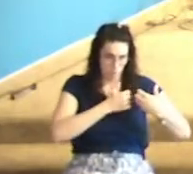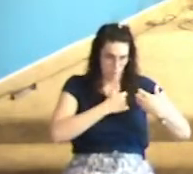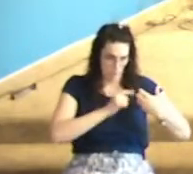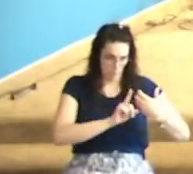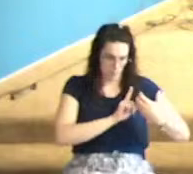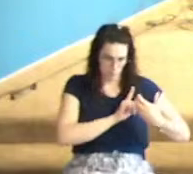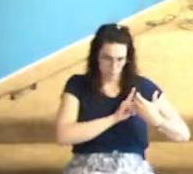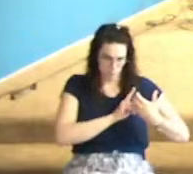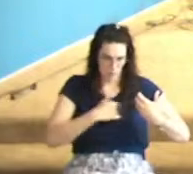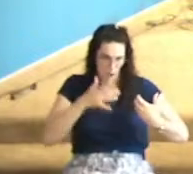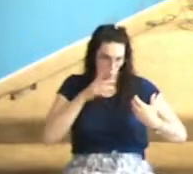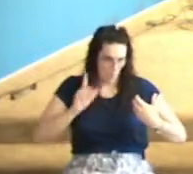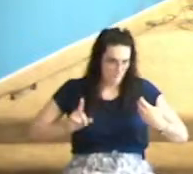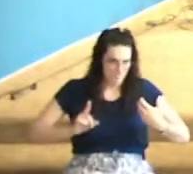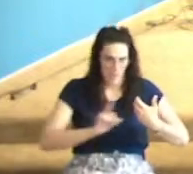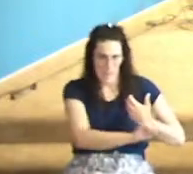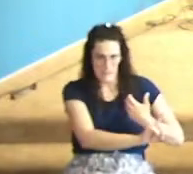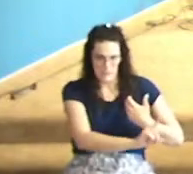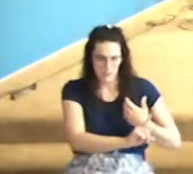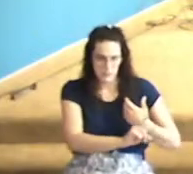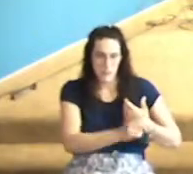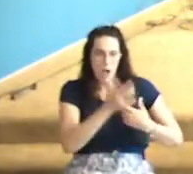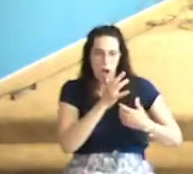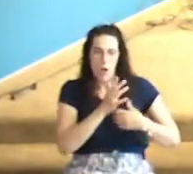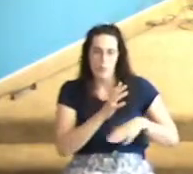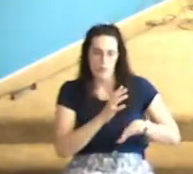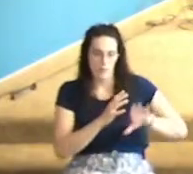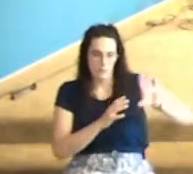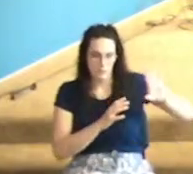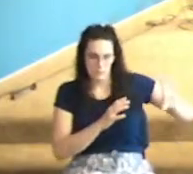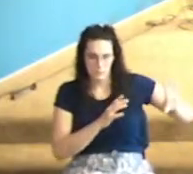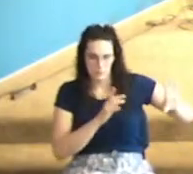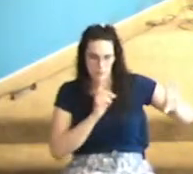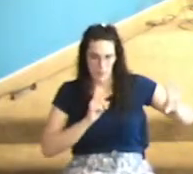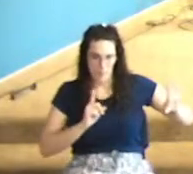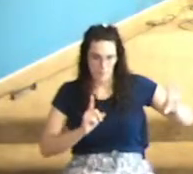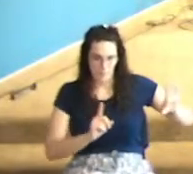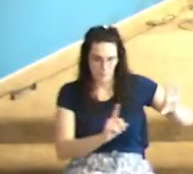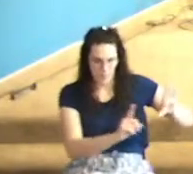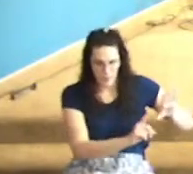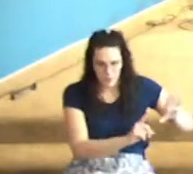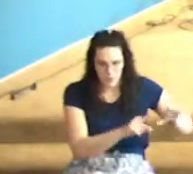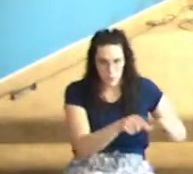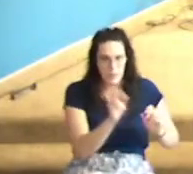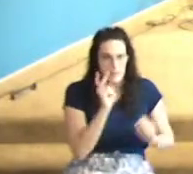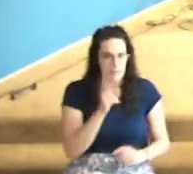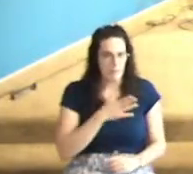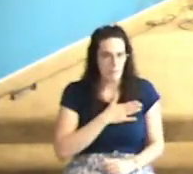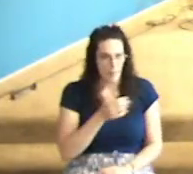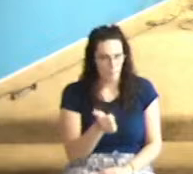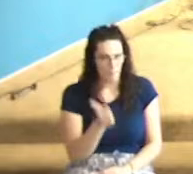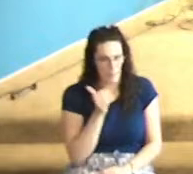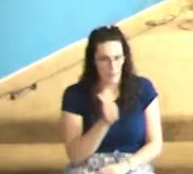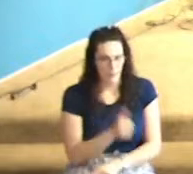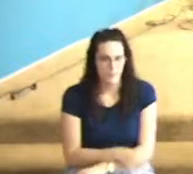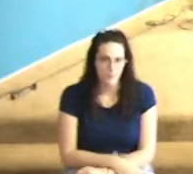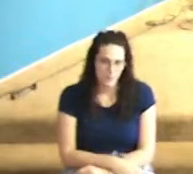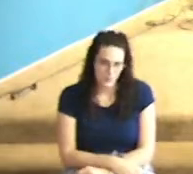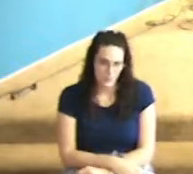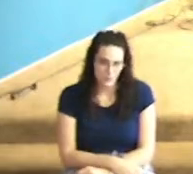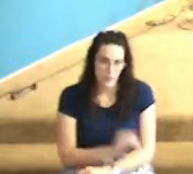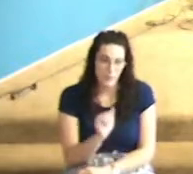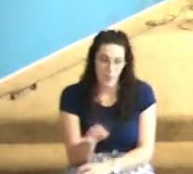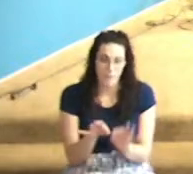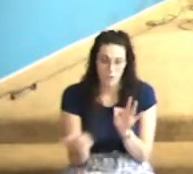by. I'll cover you with my hand. When I pass by, you can see my backside.